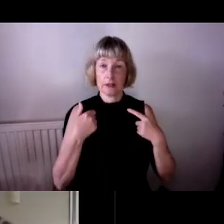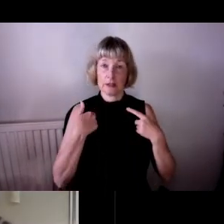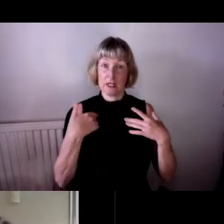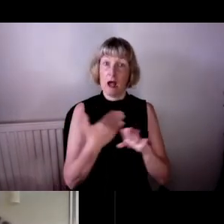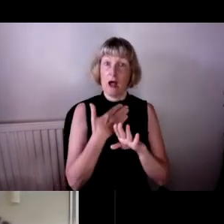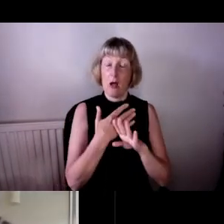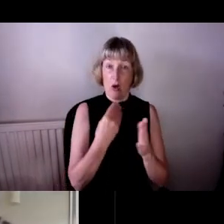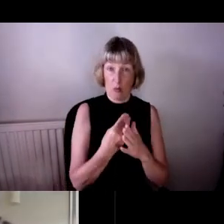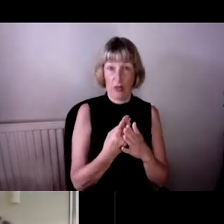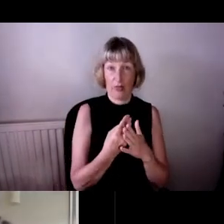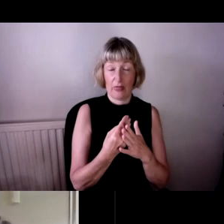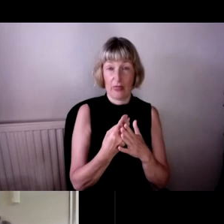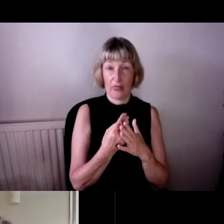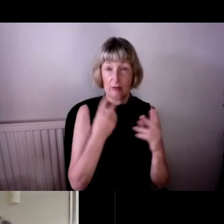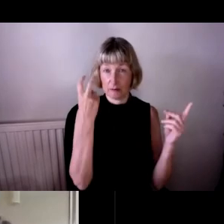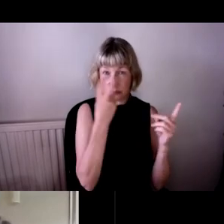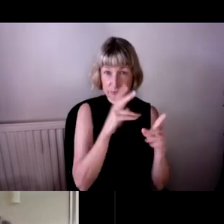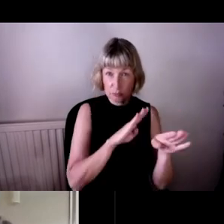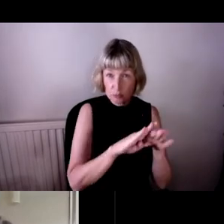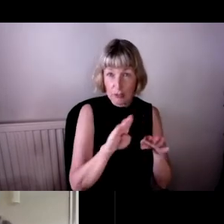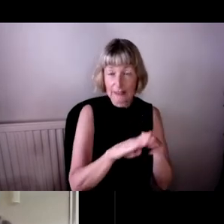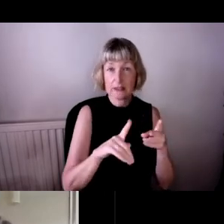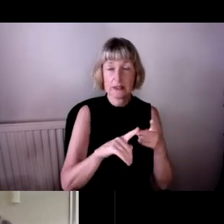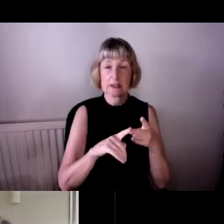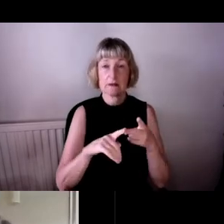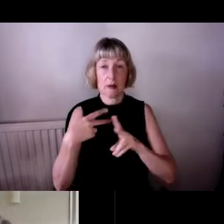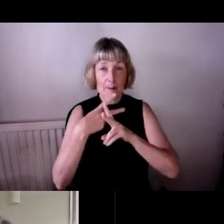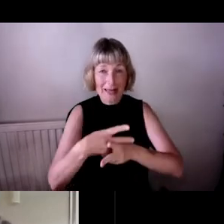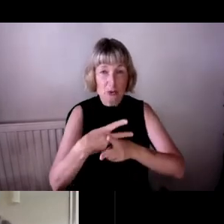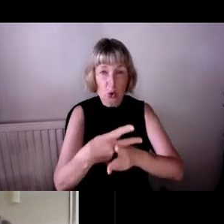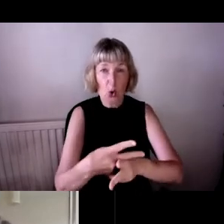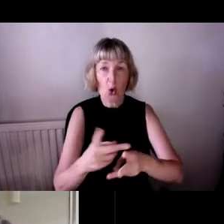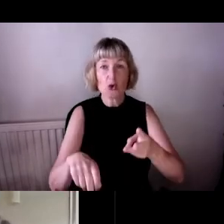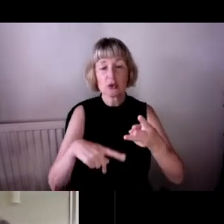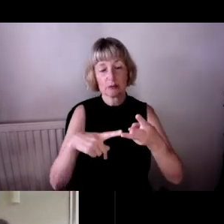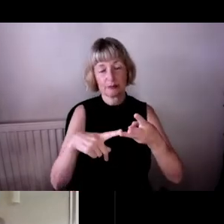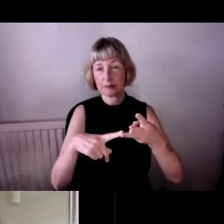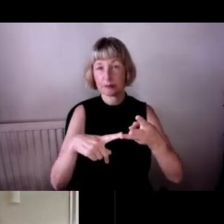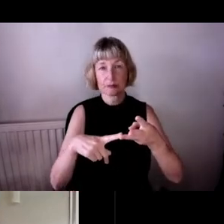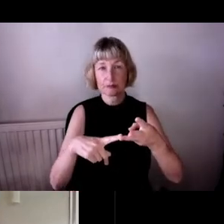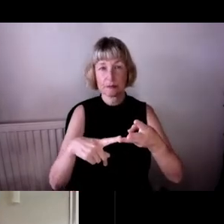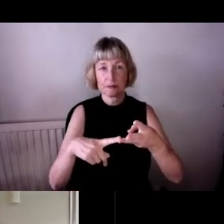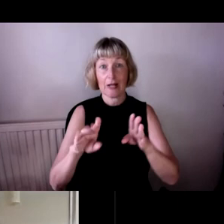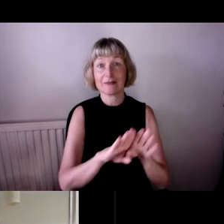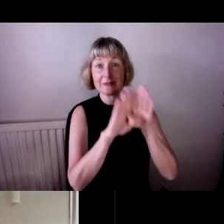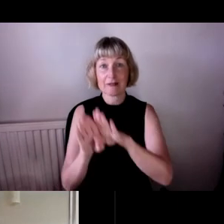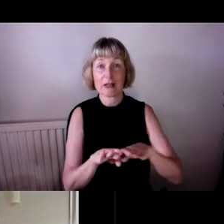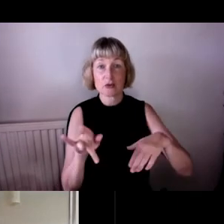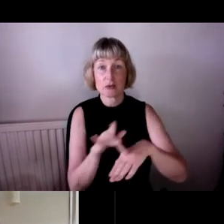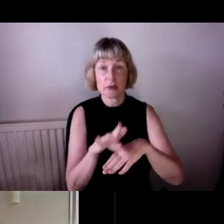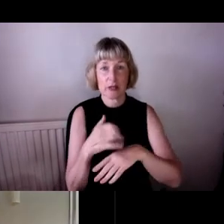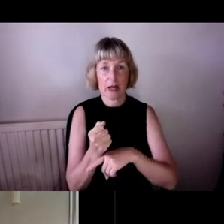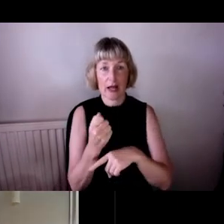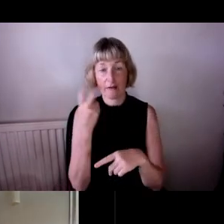trainers, I work with visually impaired mentors, I work with people. If I work at the National, I have a visually